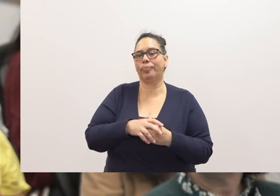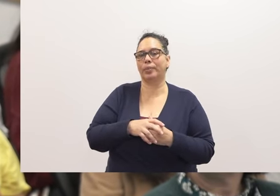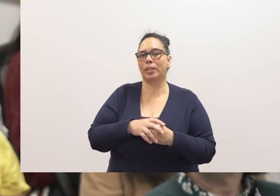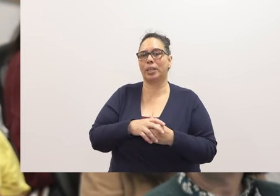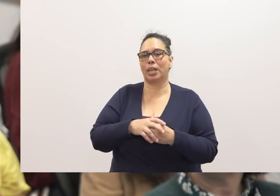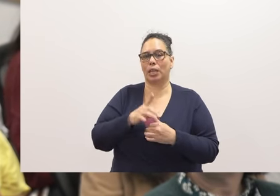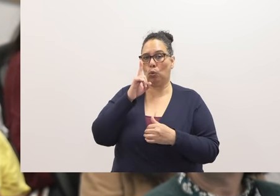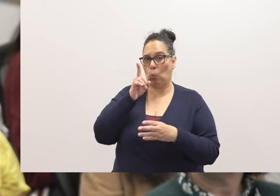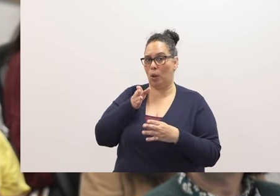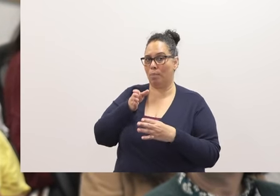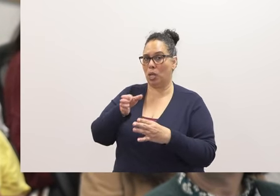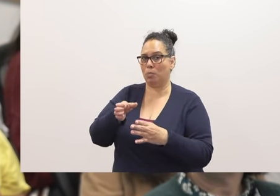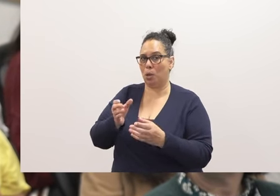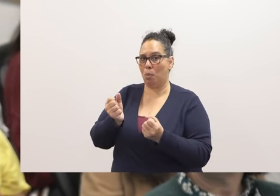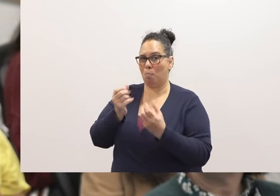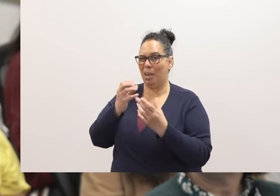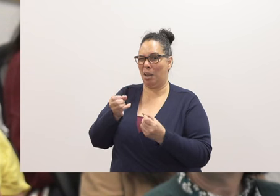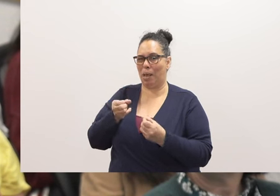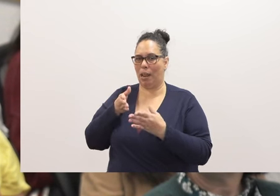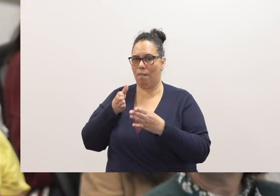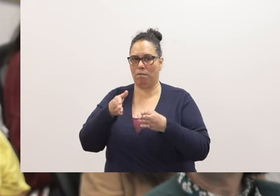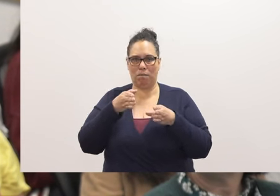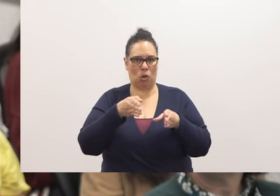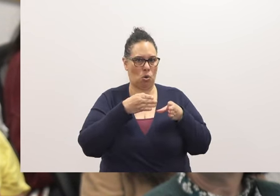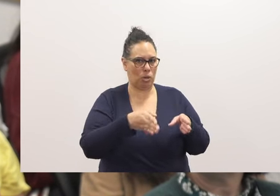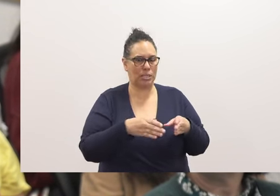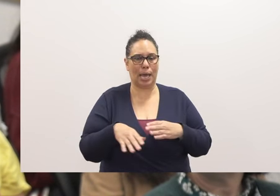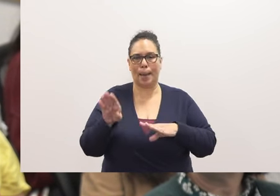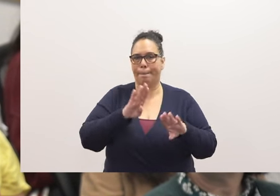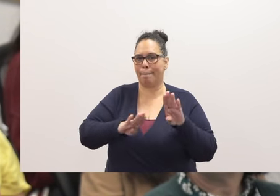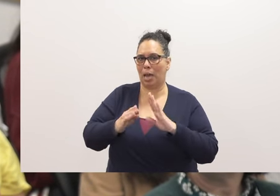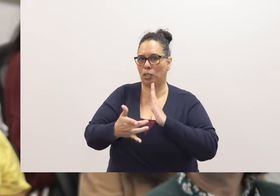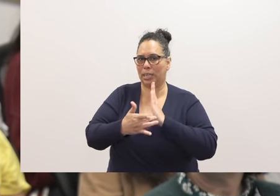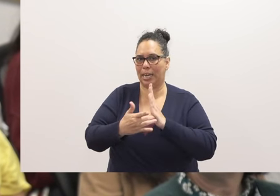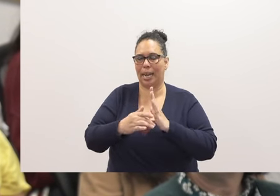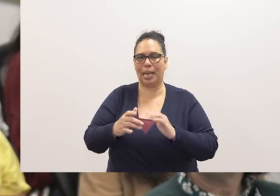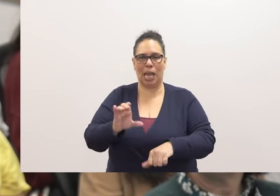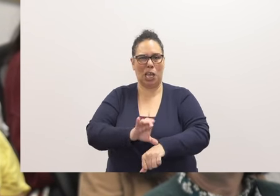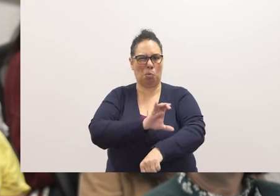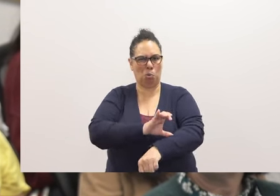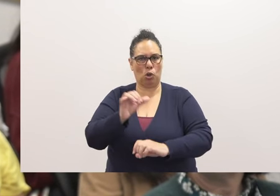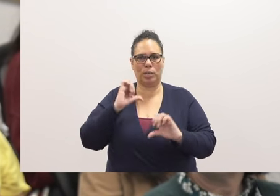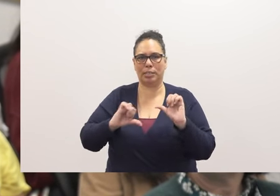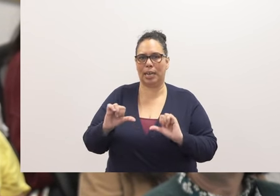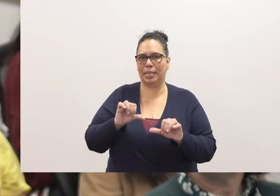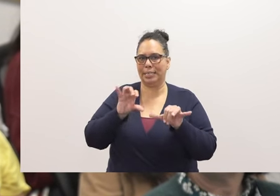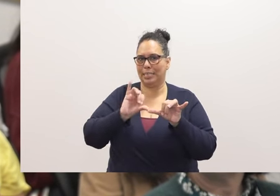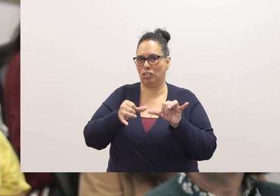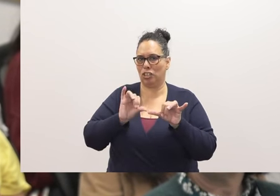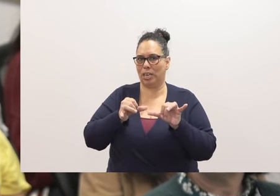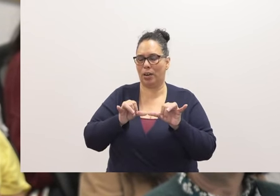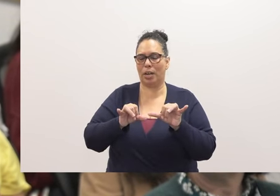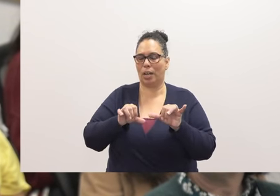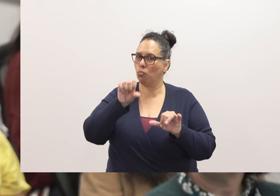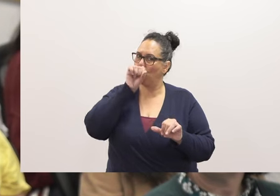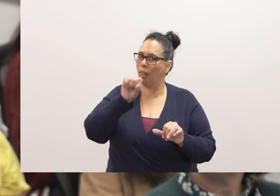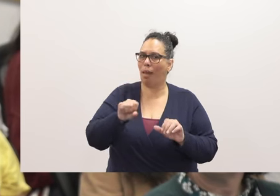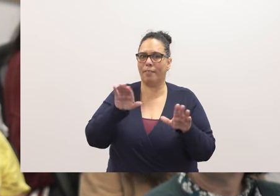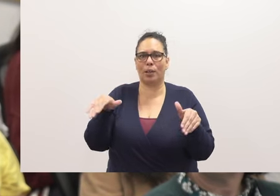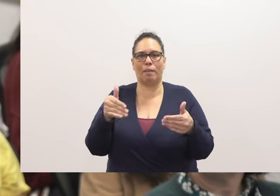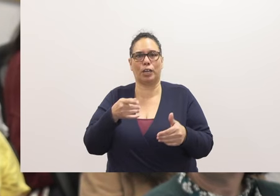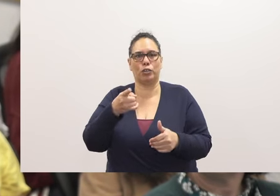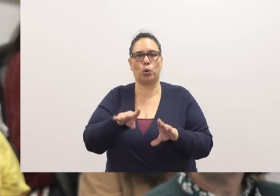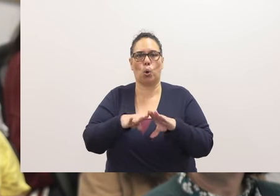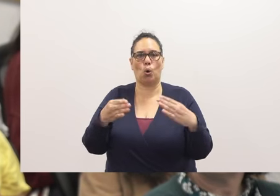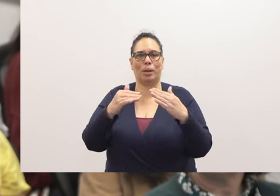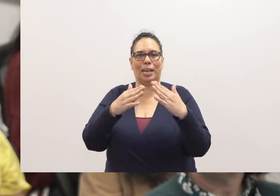pathway, multiple focuses like biotechnology, computer science, and engineering. We would love to invite you to our open